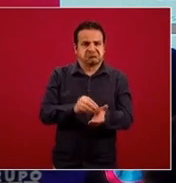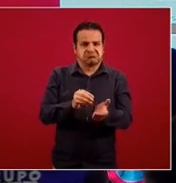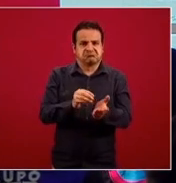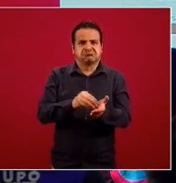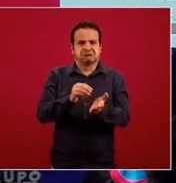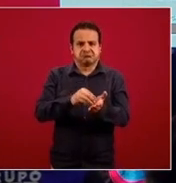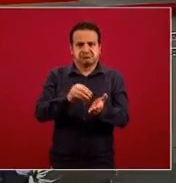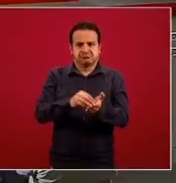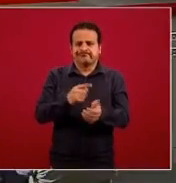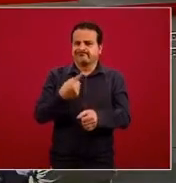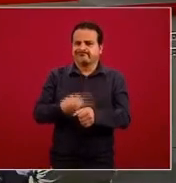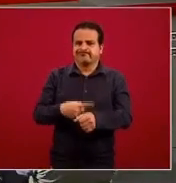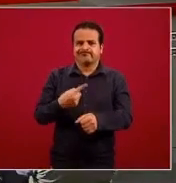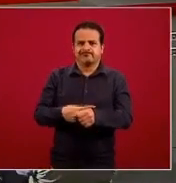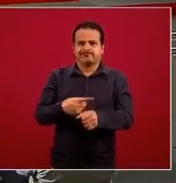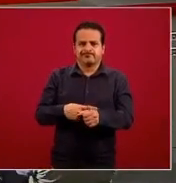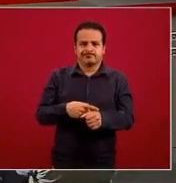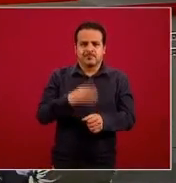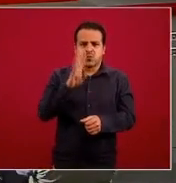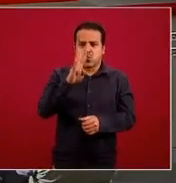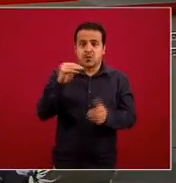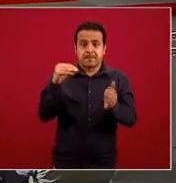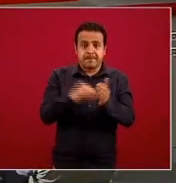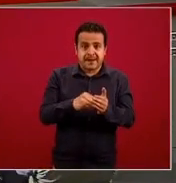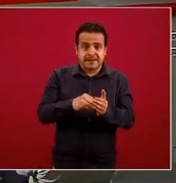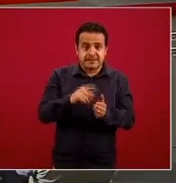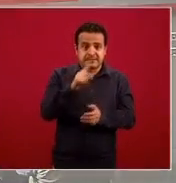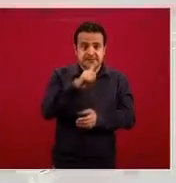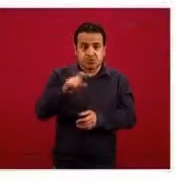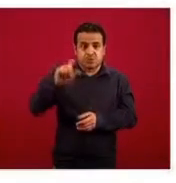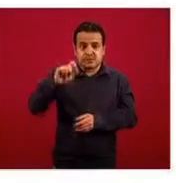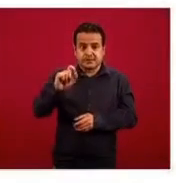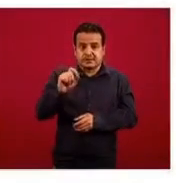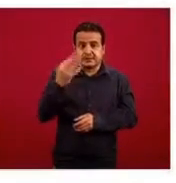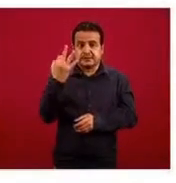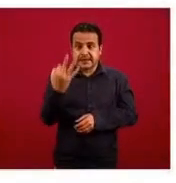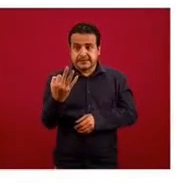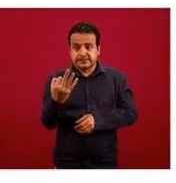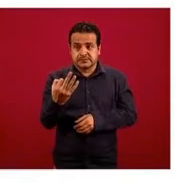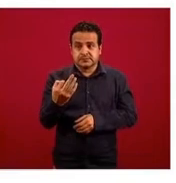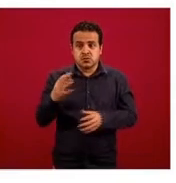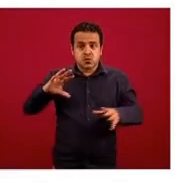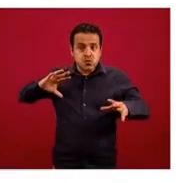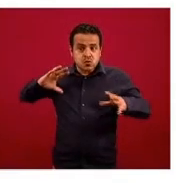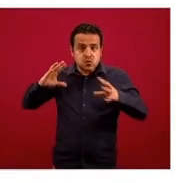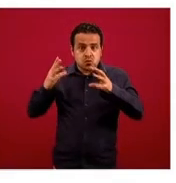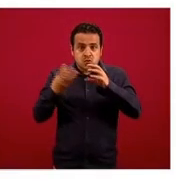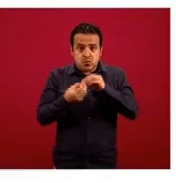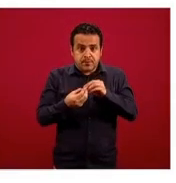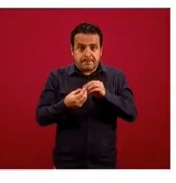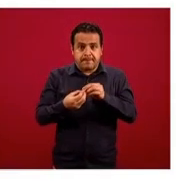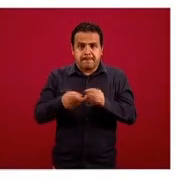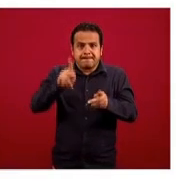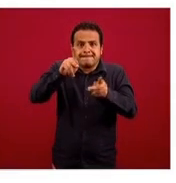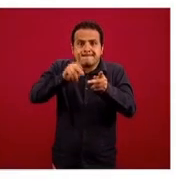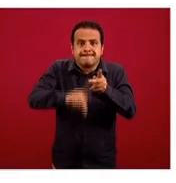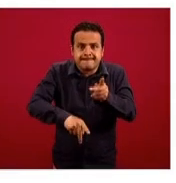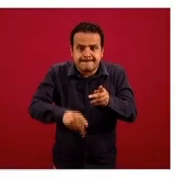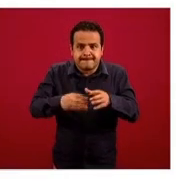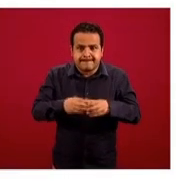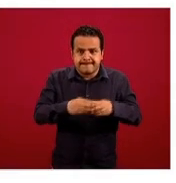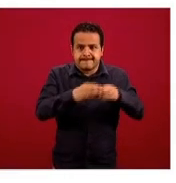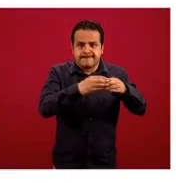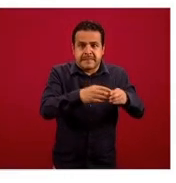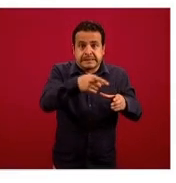had started exhibiting symptoms for the past 14 days. So